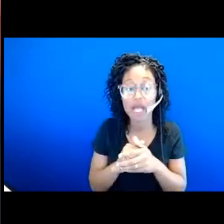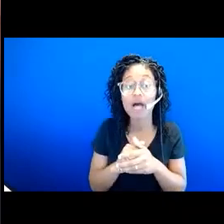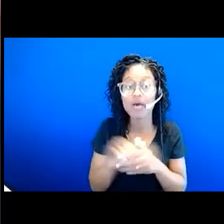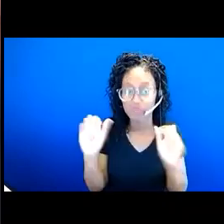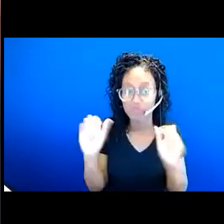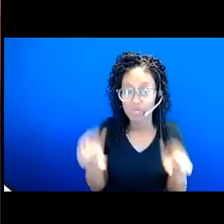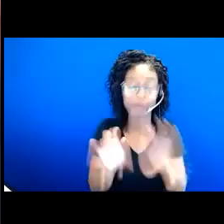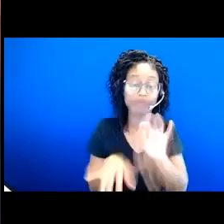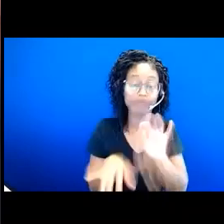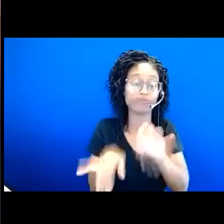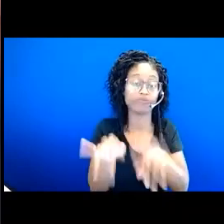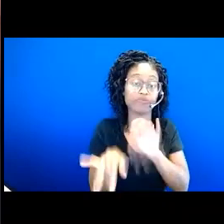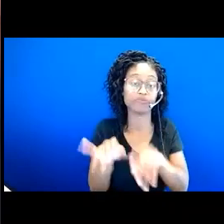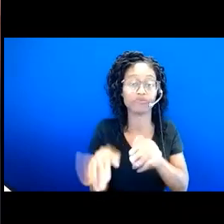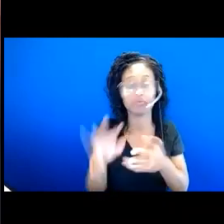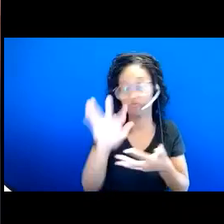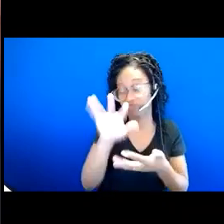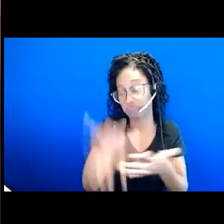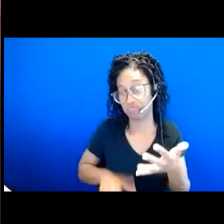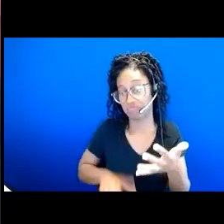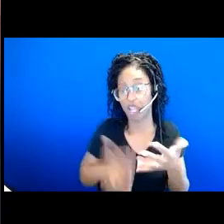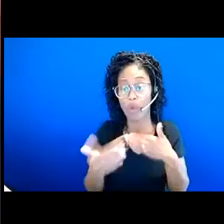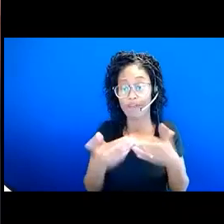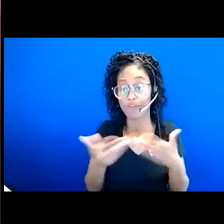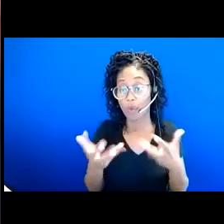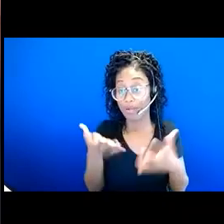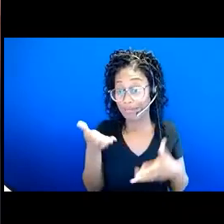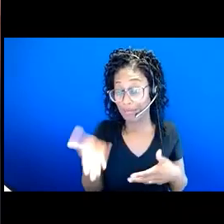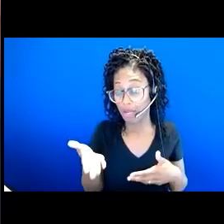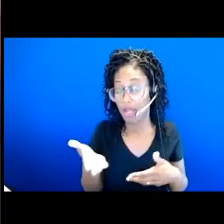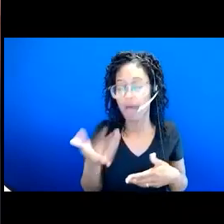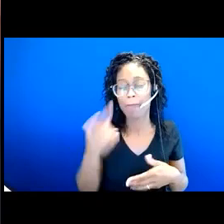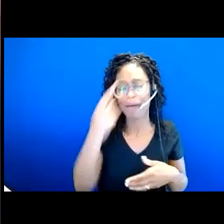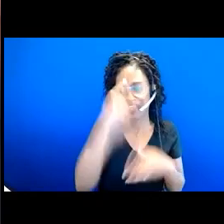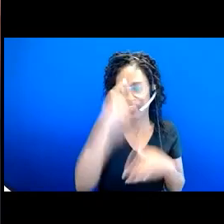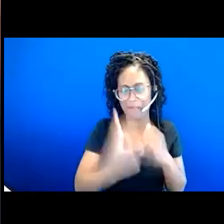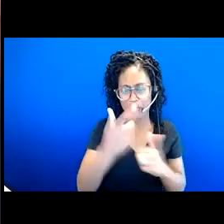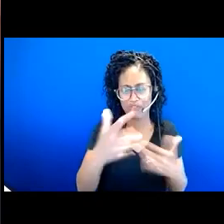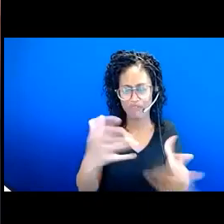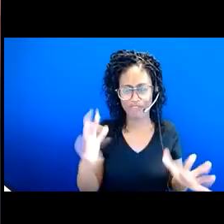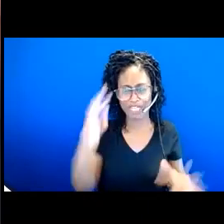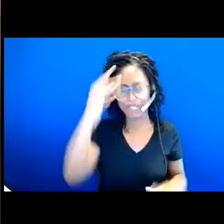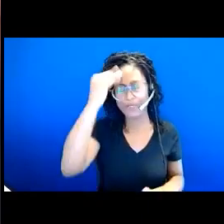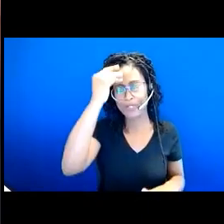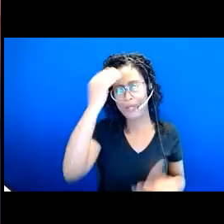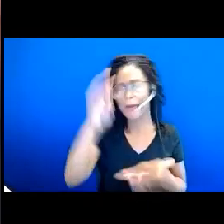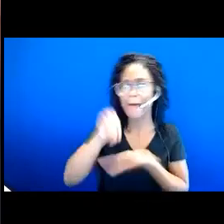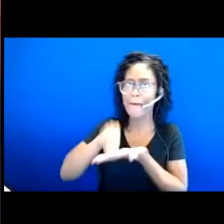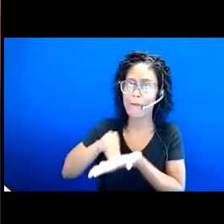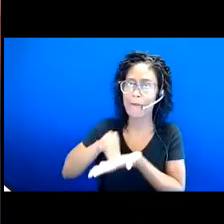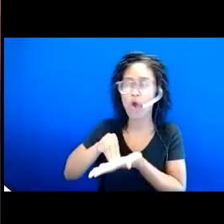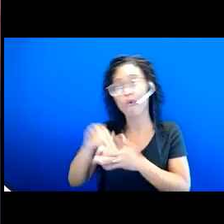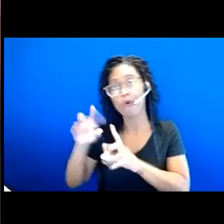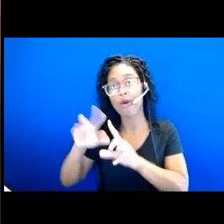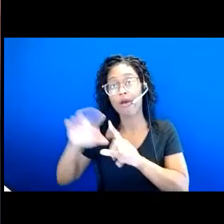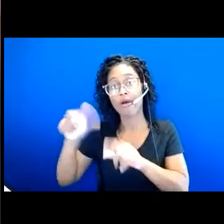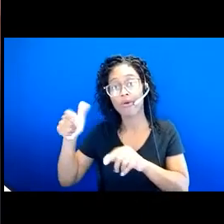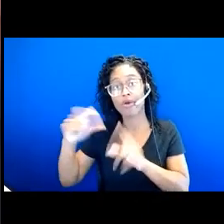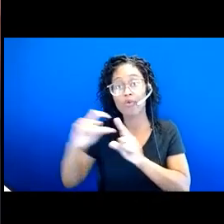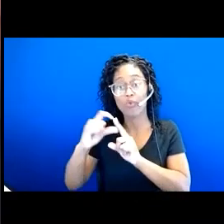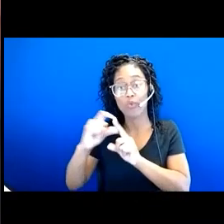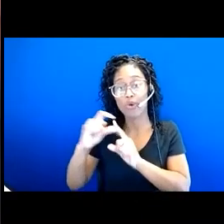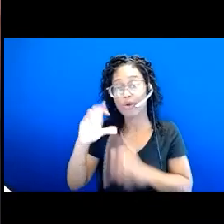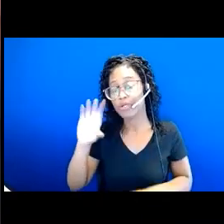in here, but I'm sure that most of you are going to be copying and pasting from existing documents, from